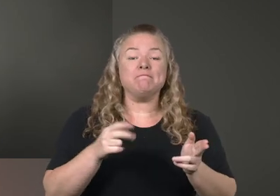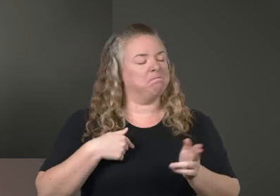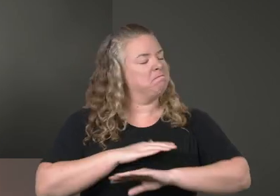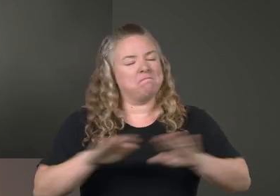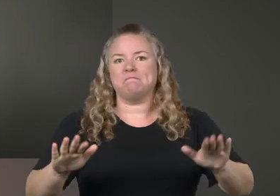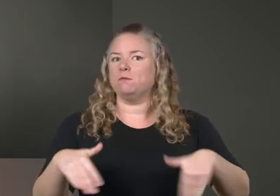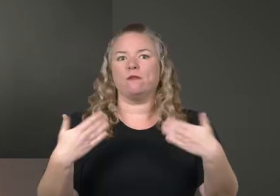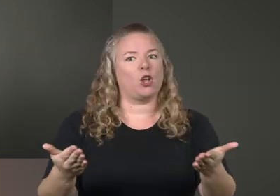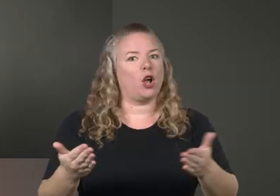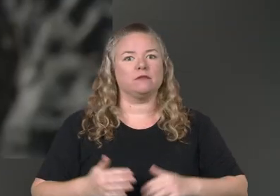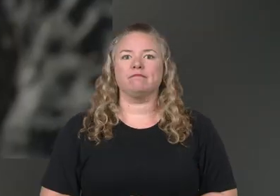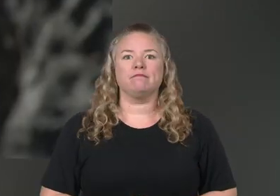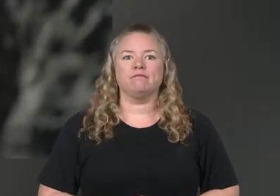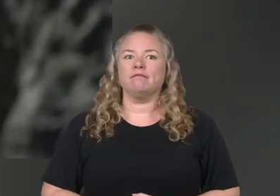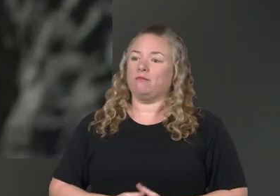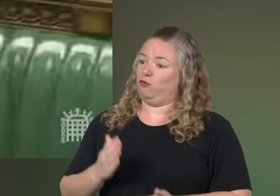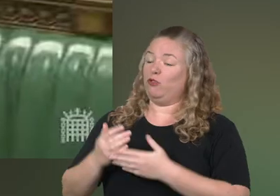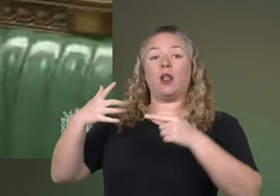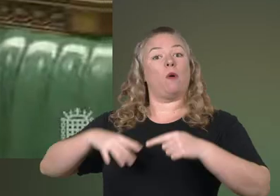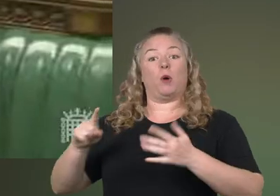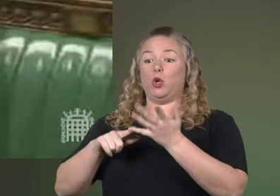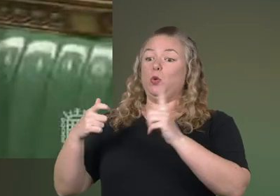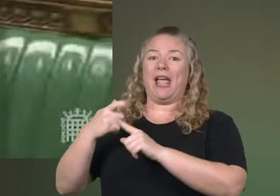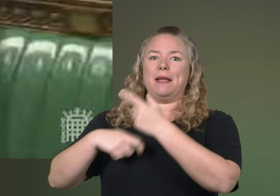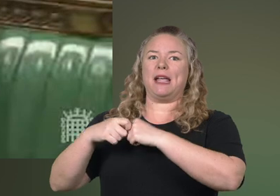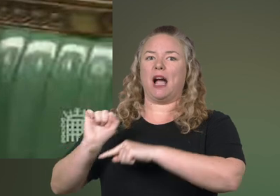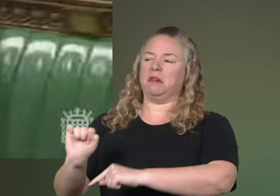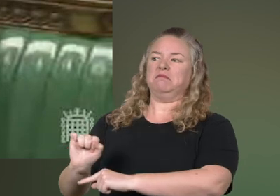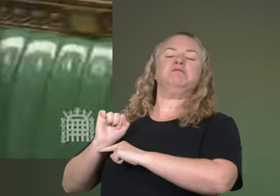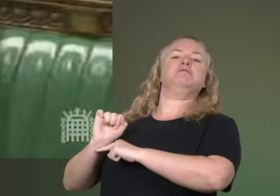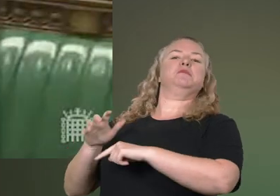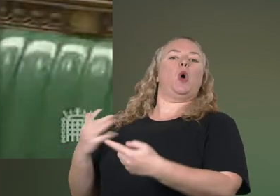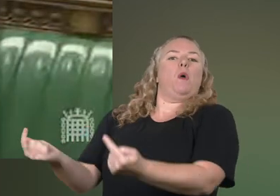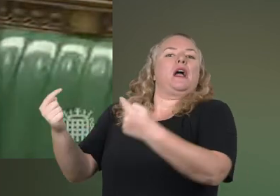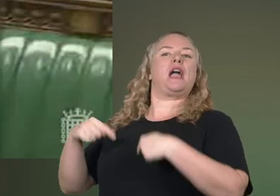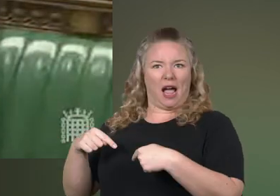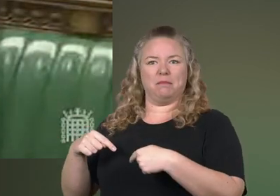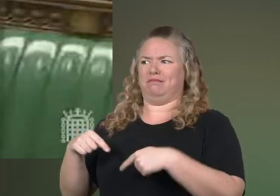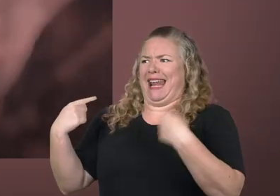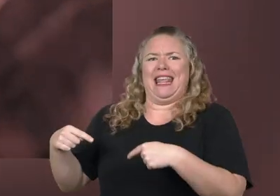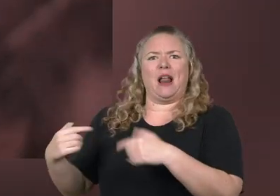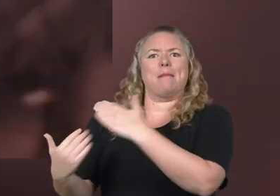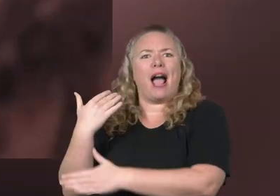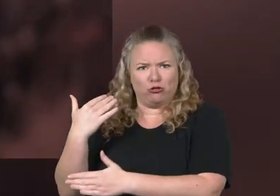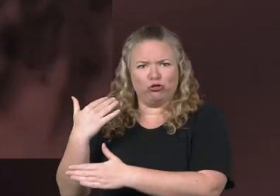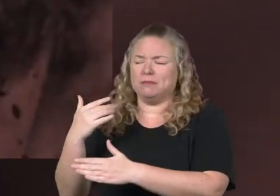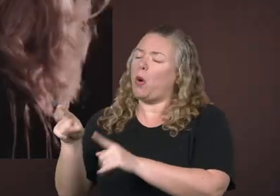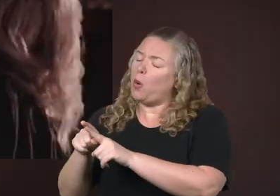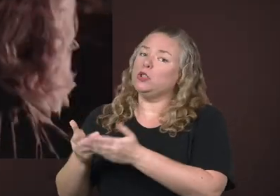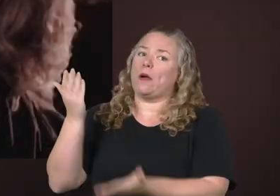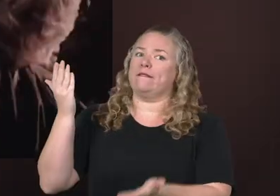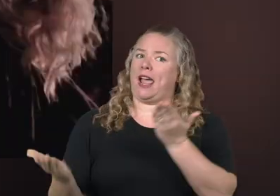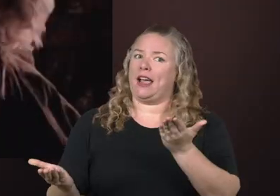death. I haven't. And this is not just about making the UK a more hostile place for illegal migrants. It is also